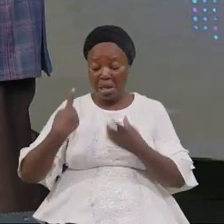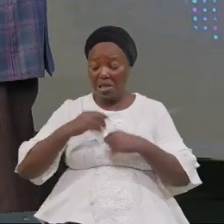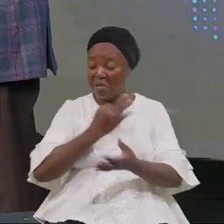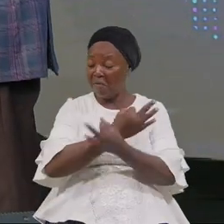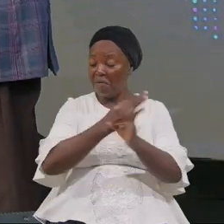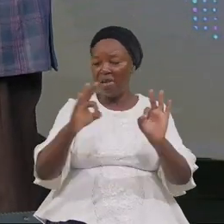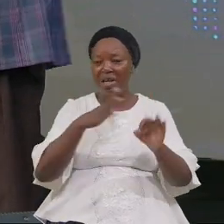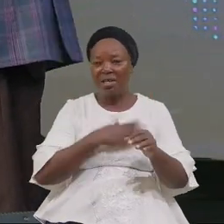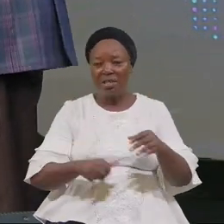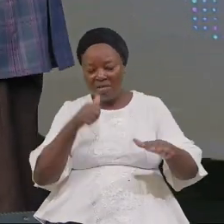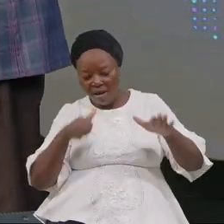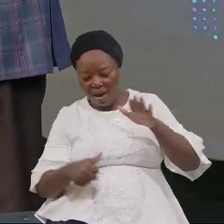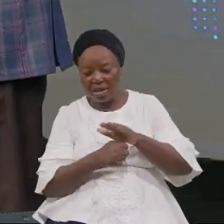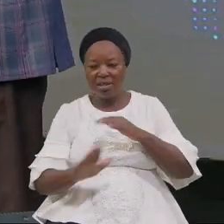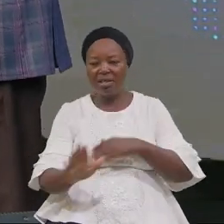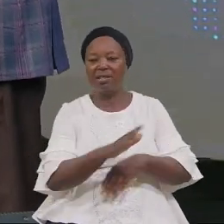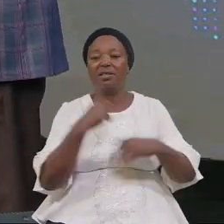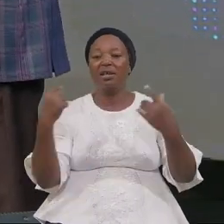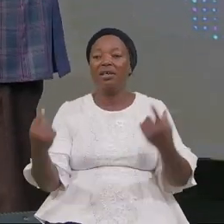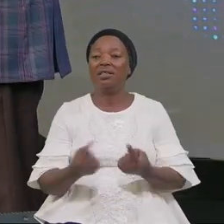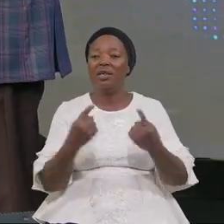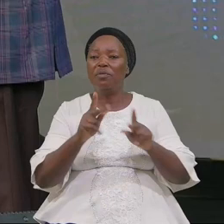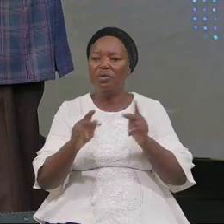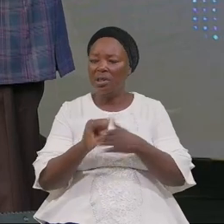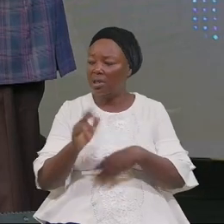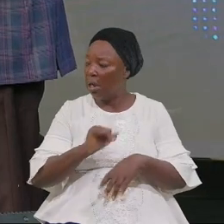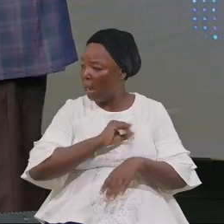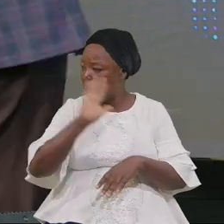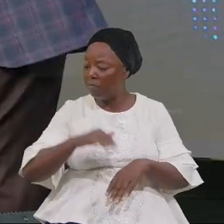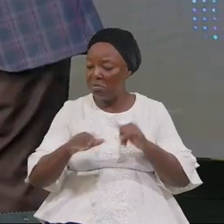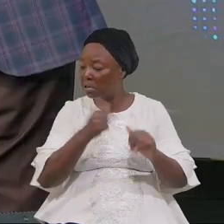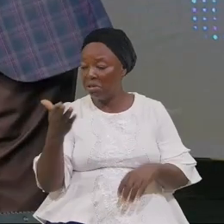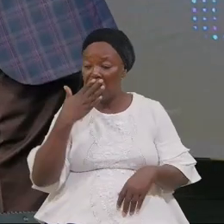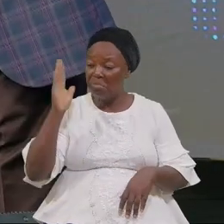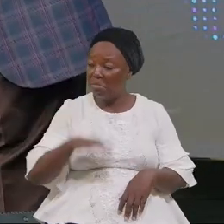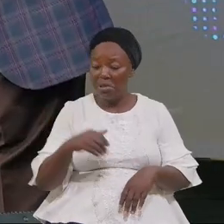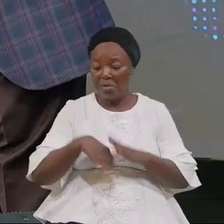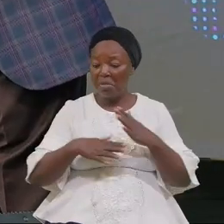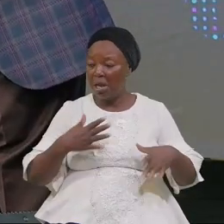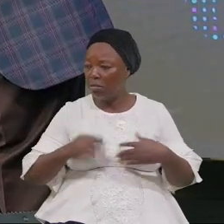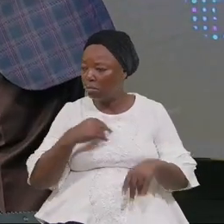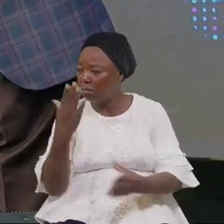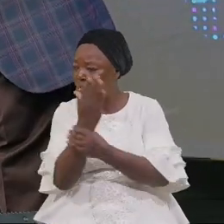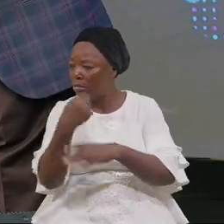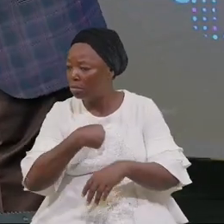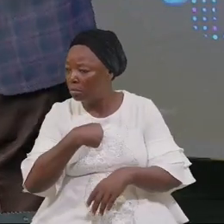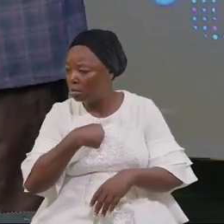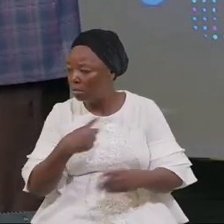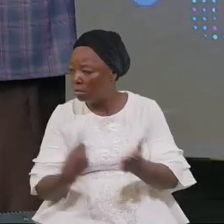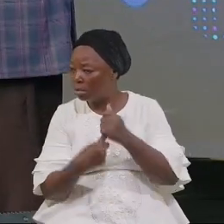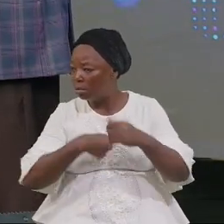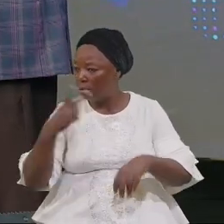sin. The people that said, I've never done anything wrong. Have you caught me ever